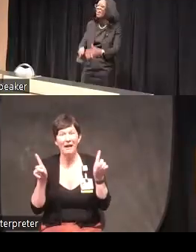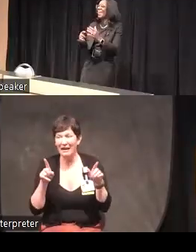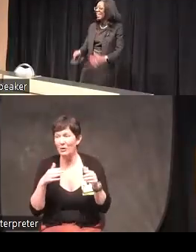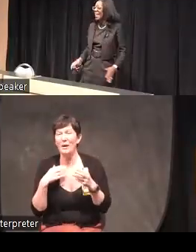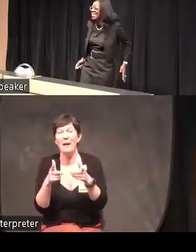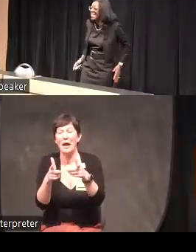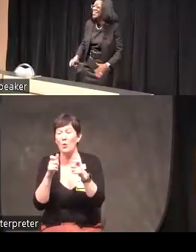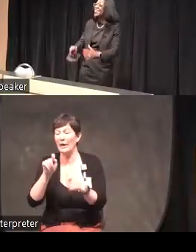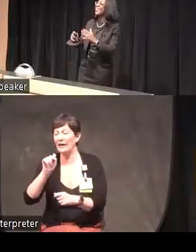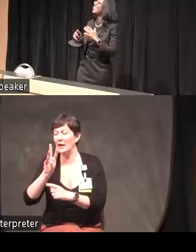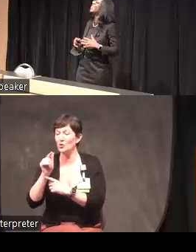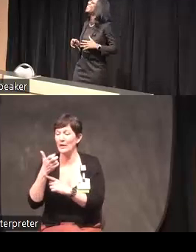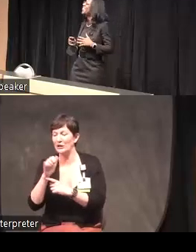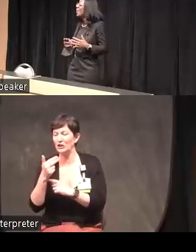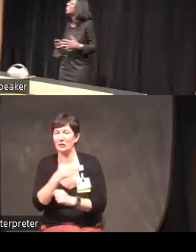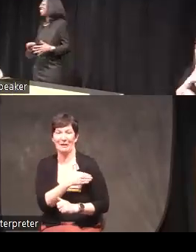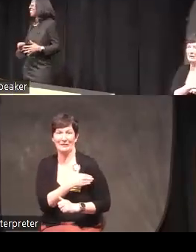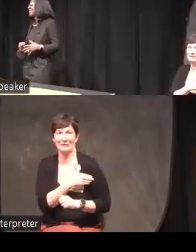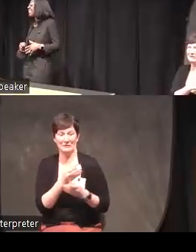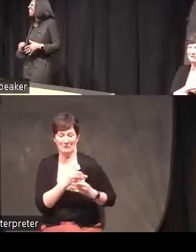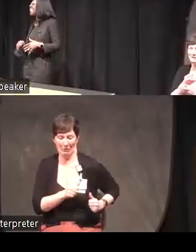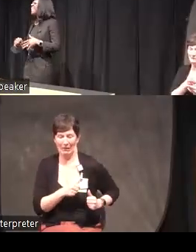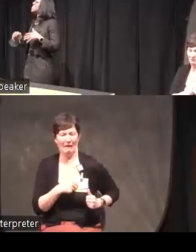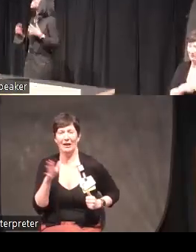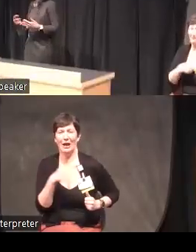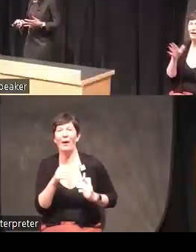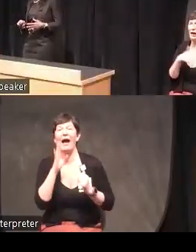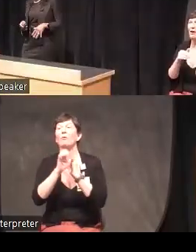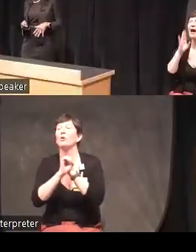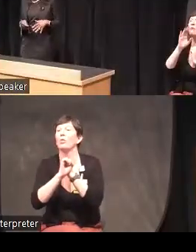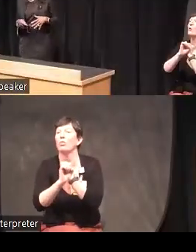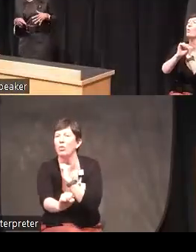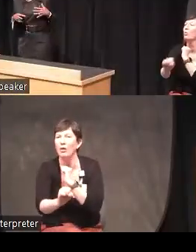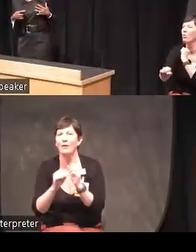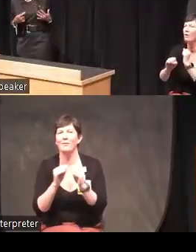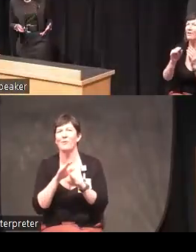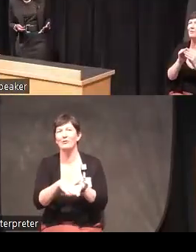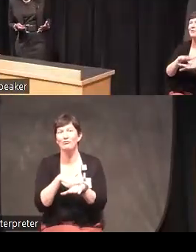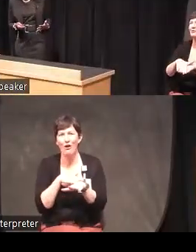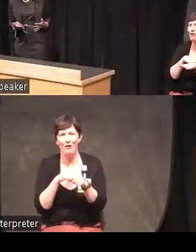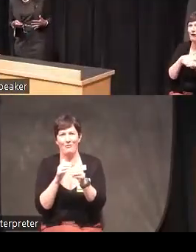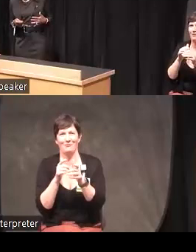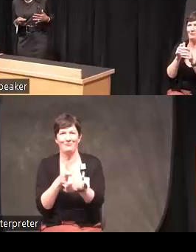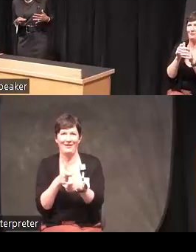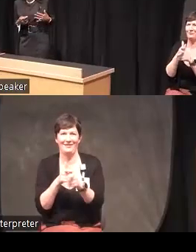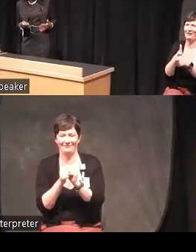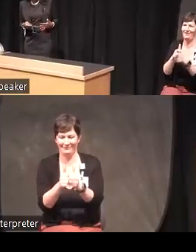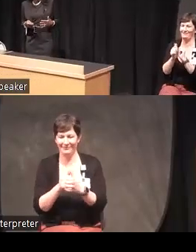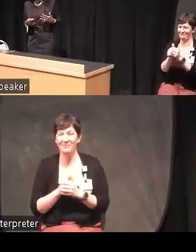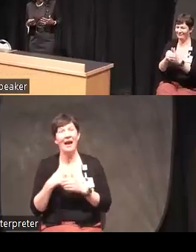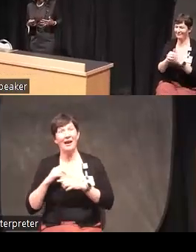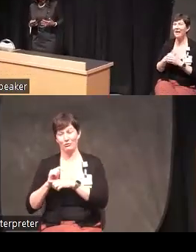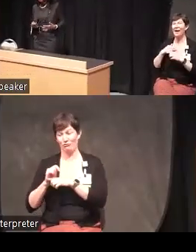went away, I was like, oh, okay, well, we're going to do longer races, slower races. And I was training